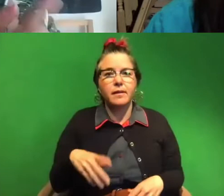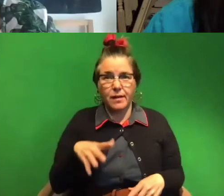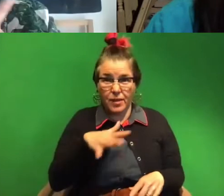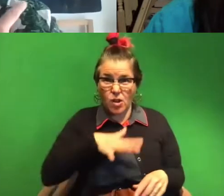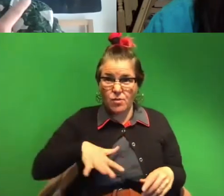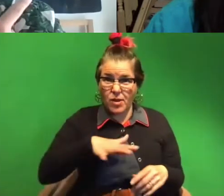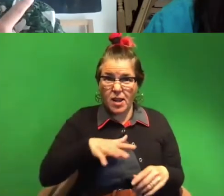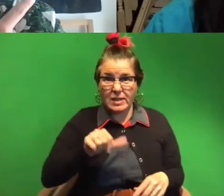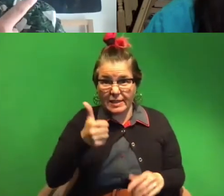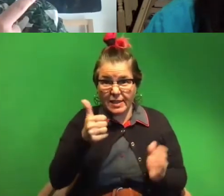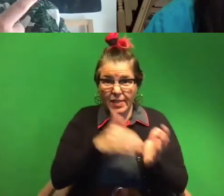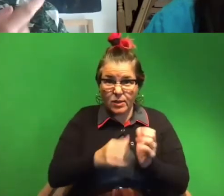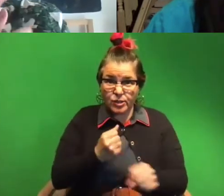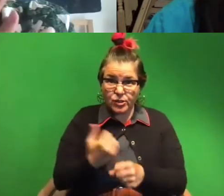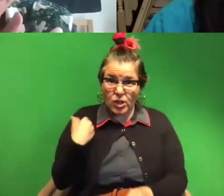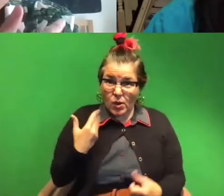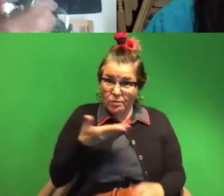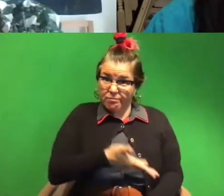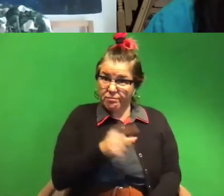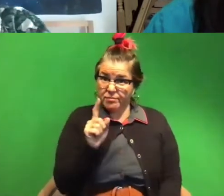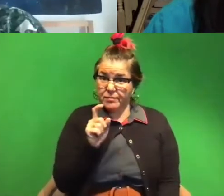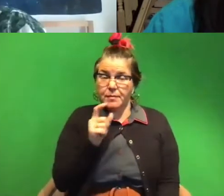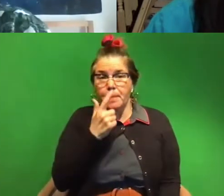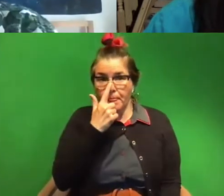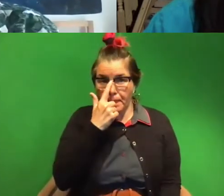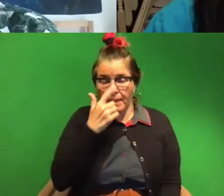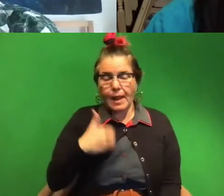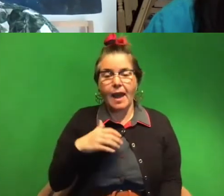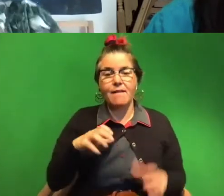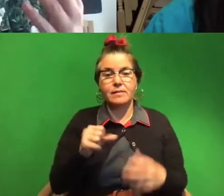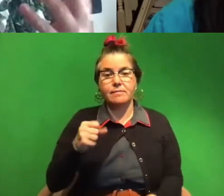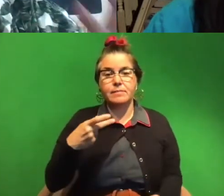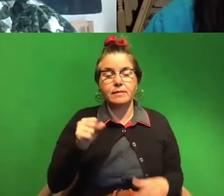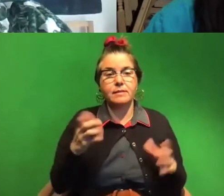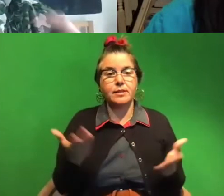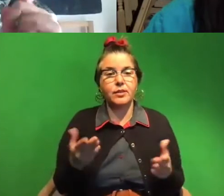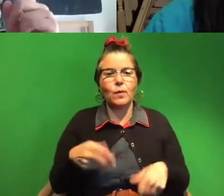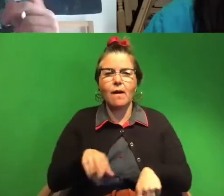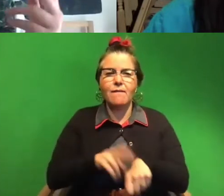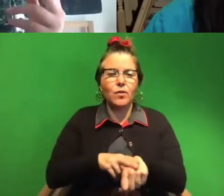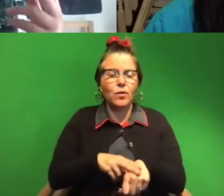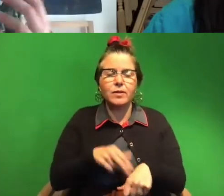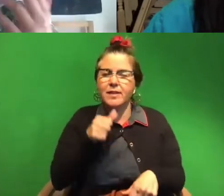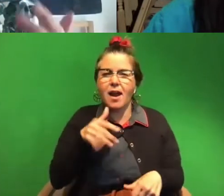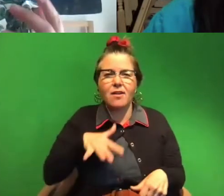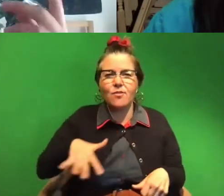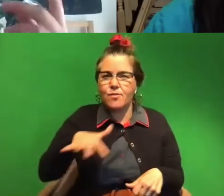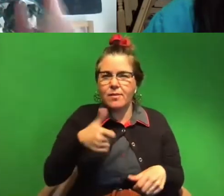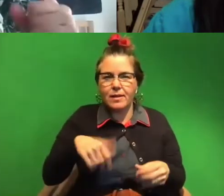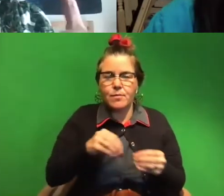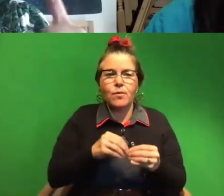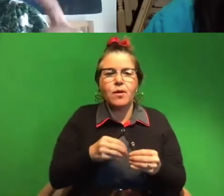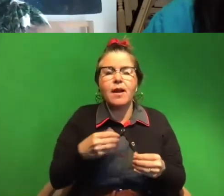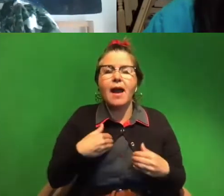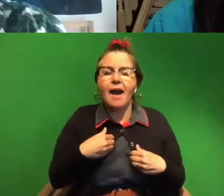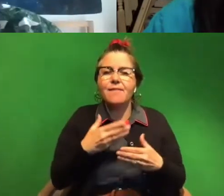just 10,000 years ago. We have species here that are, of course, no longer around, but we have bits and pieces